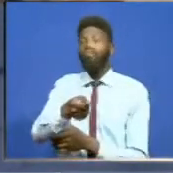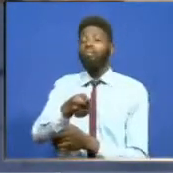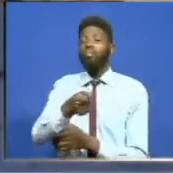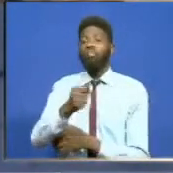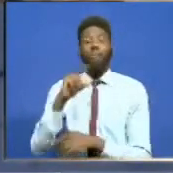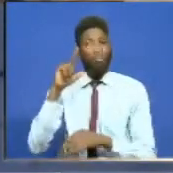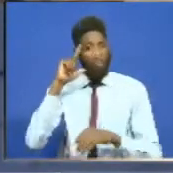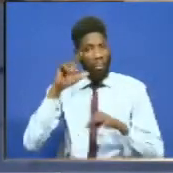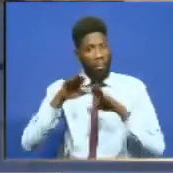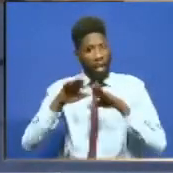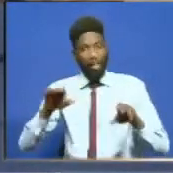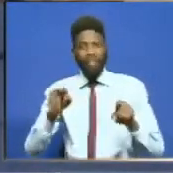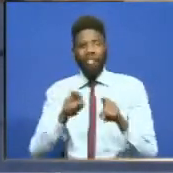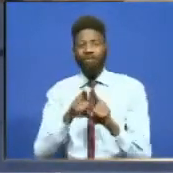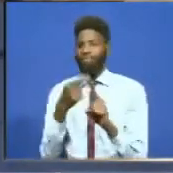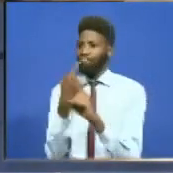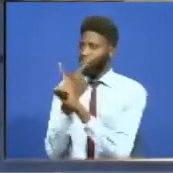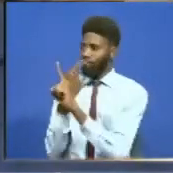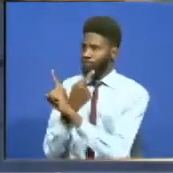the beds and all the necessary